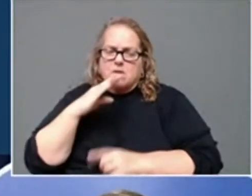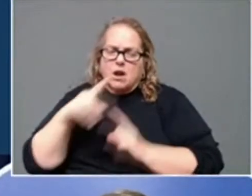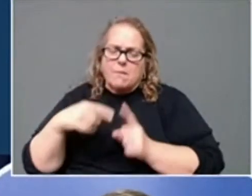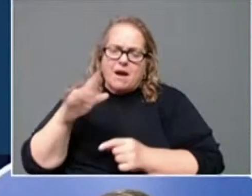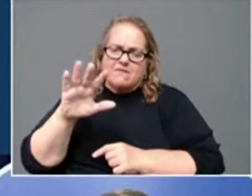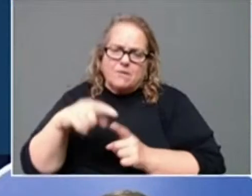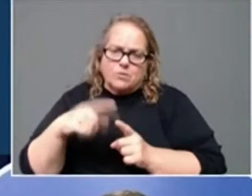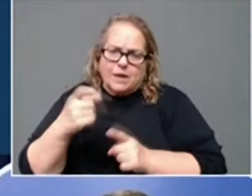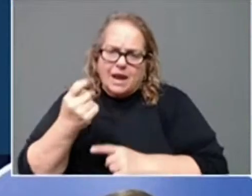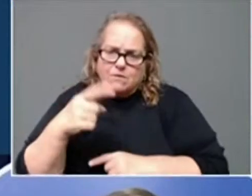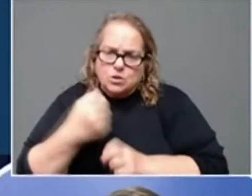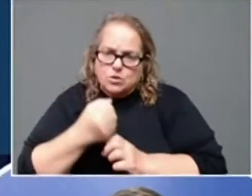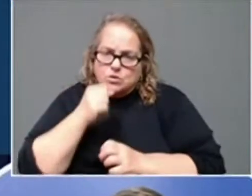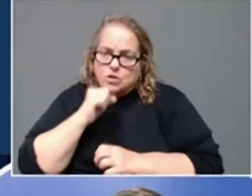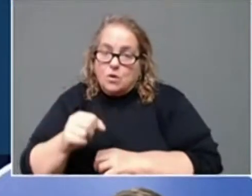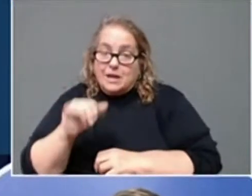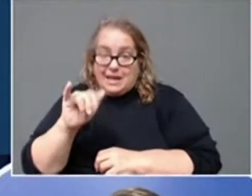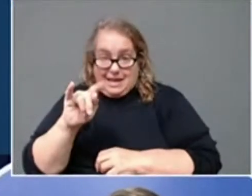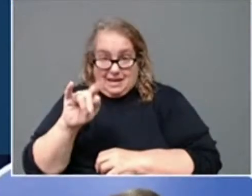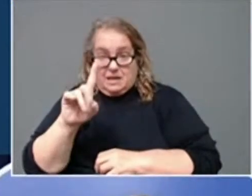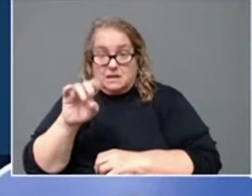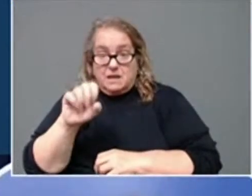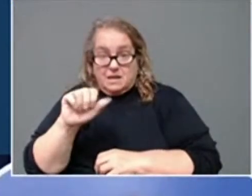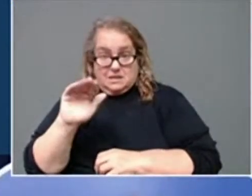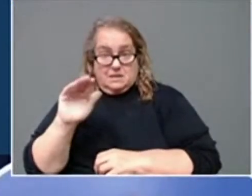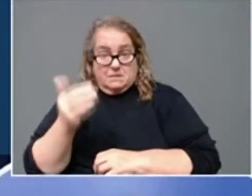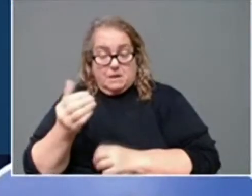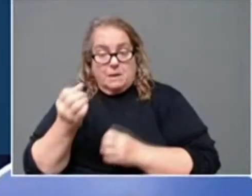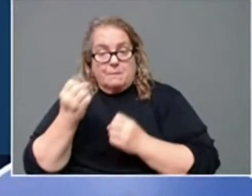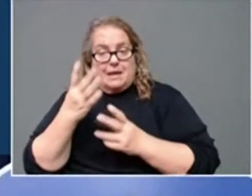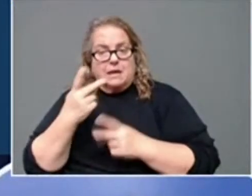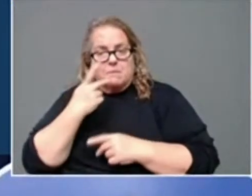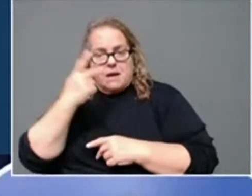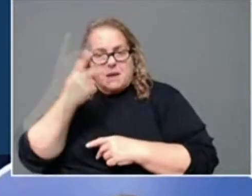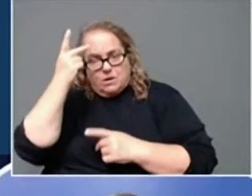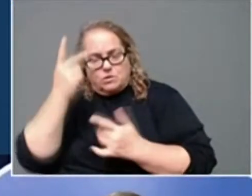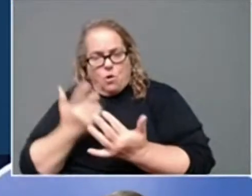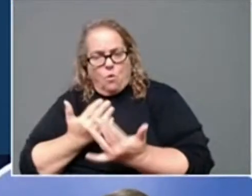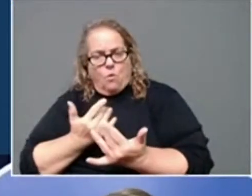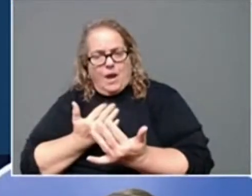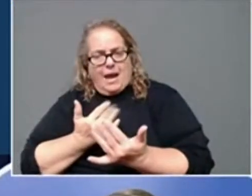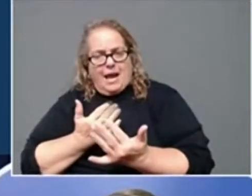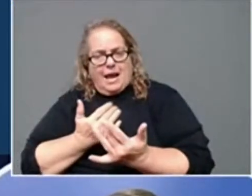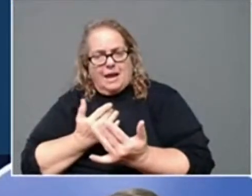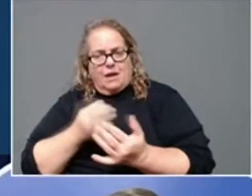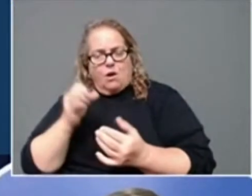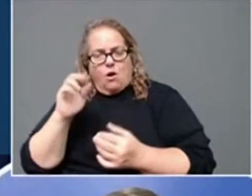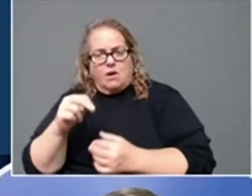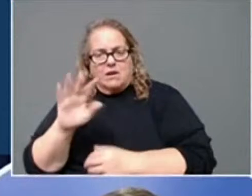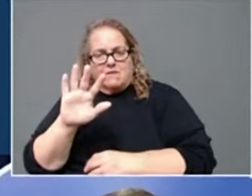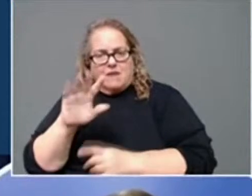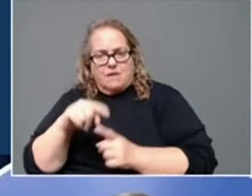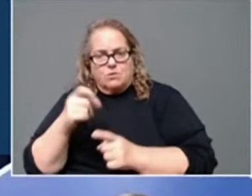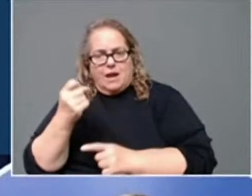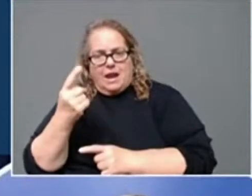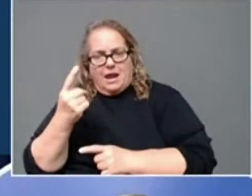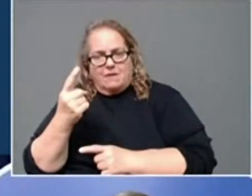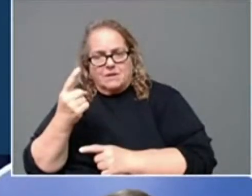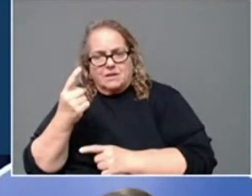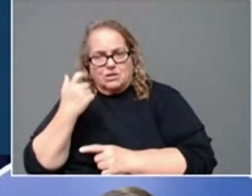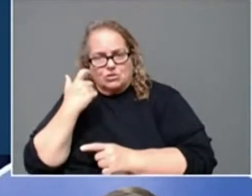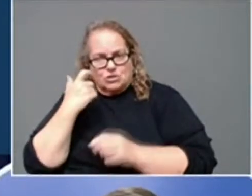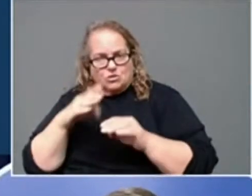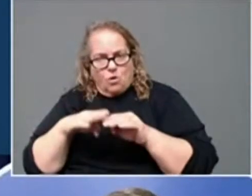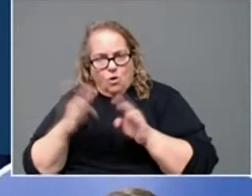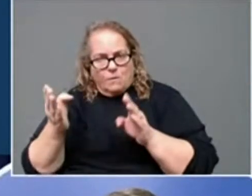appear that many parents are waiting on the 5 to 11-year-olds that just opened up.